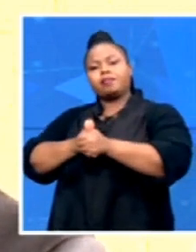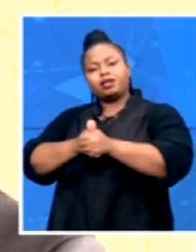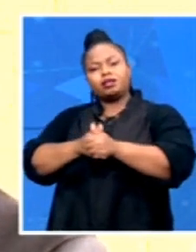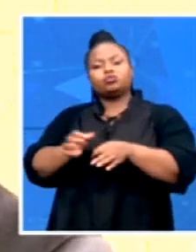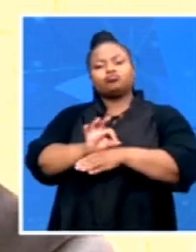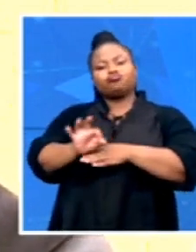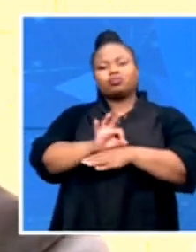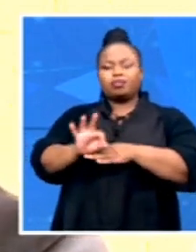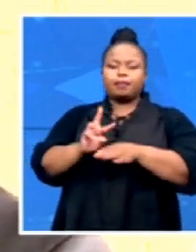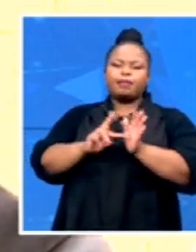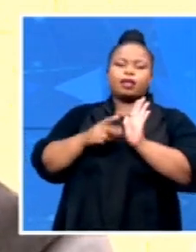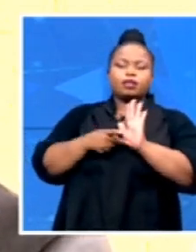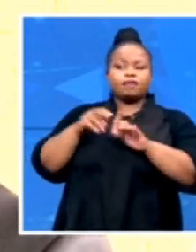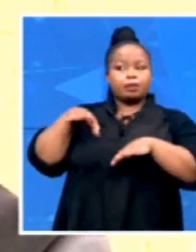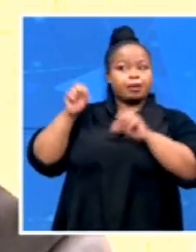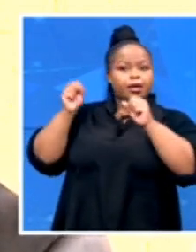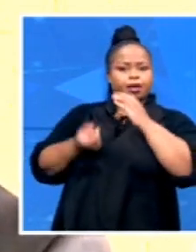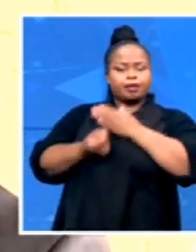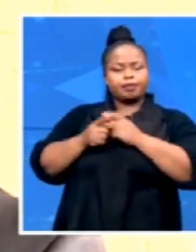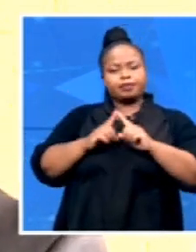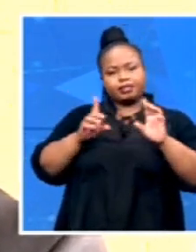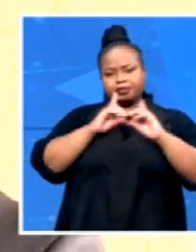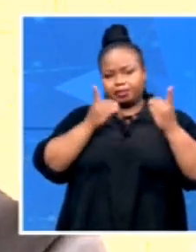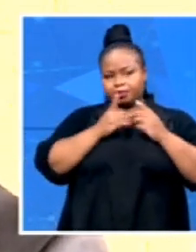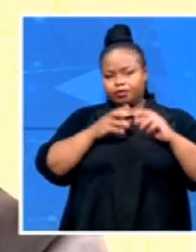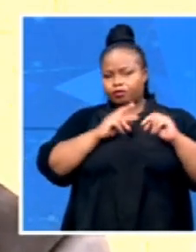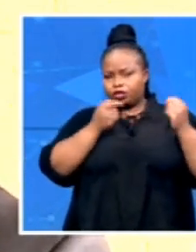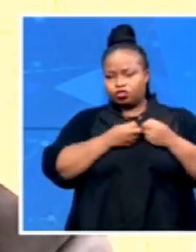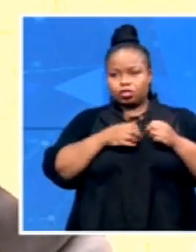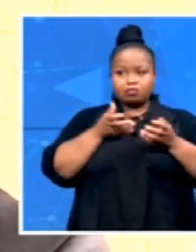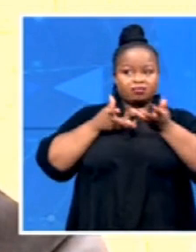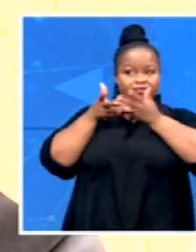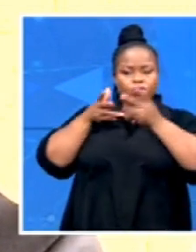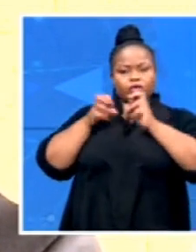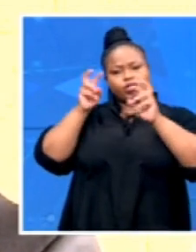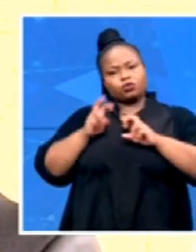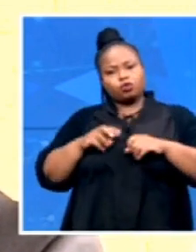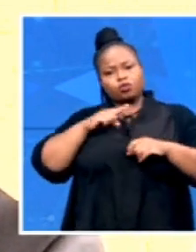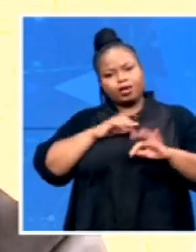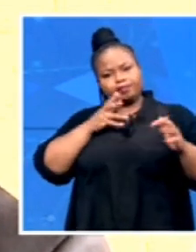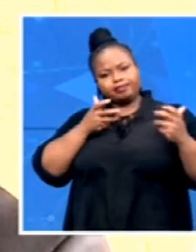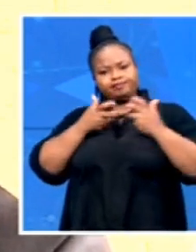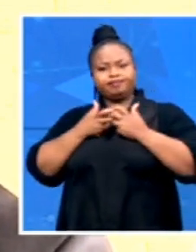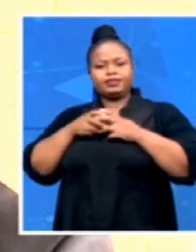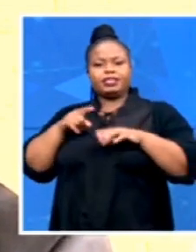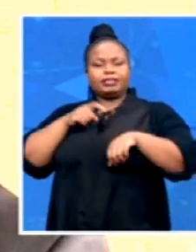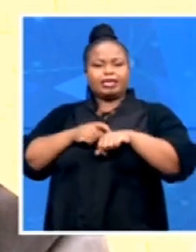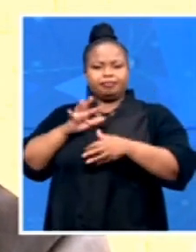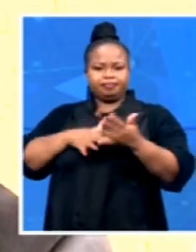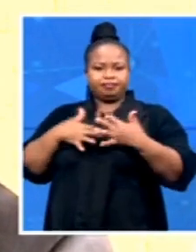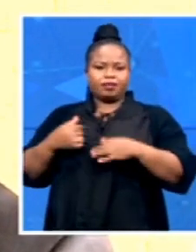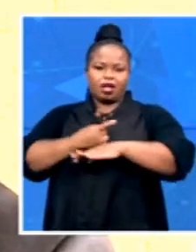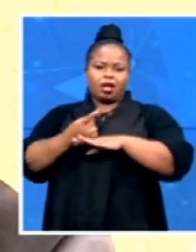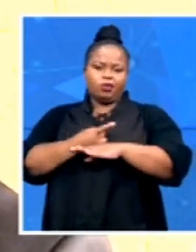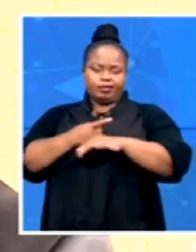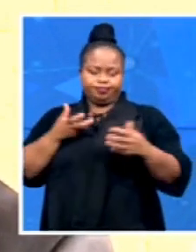national department to say they need to engage ESCOM, that they also need to align their load shedding hours with our exam time. Because